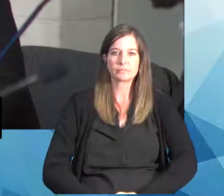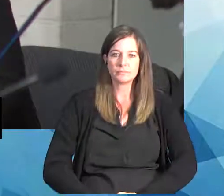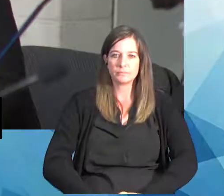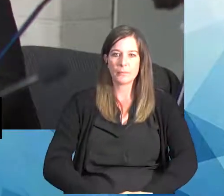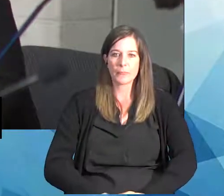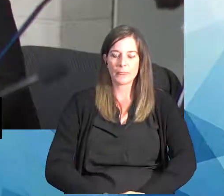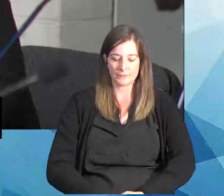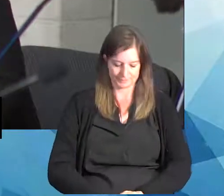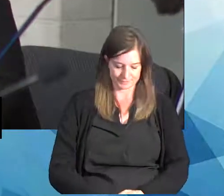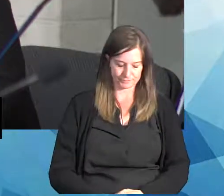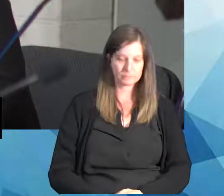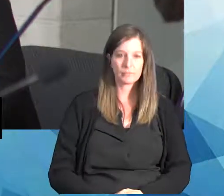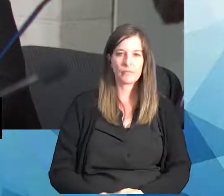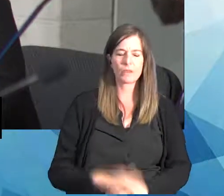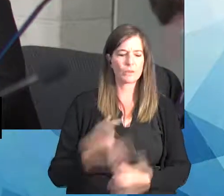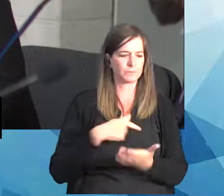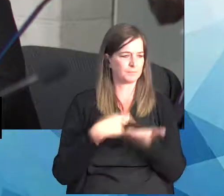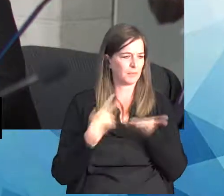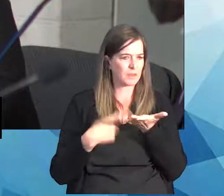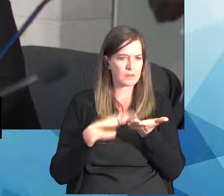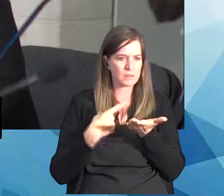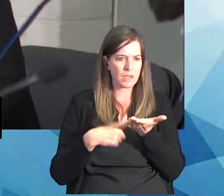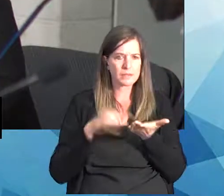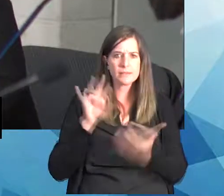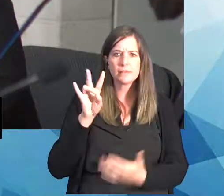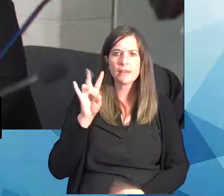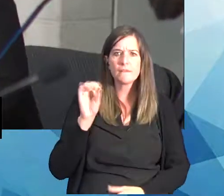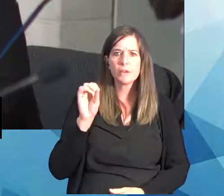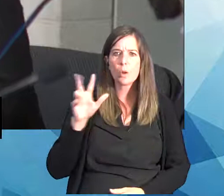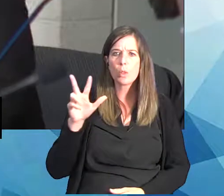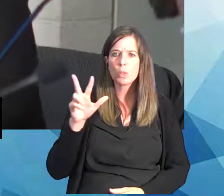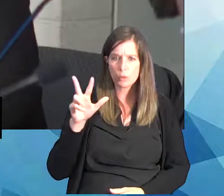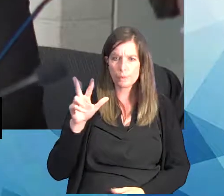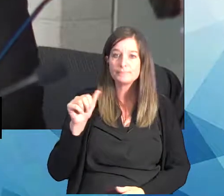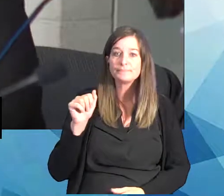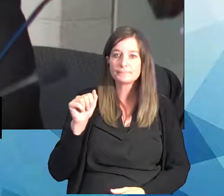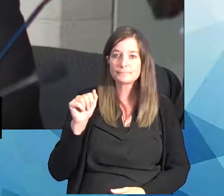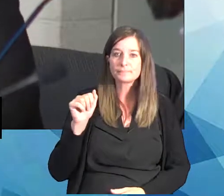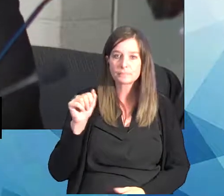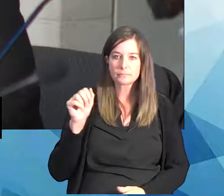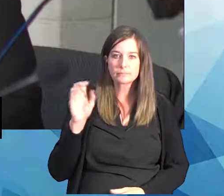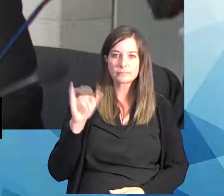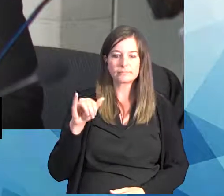our meeting on, we left off on 7.03, information and discussion item.